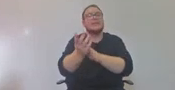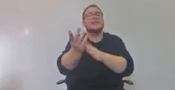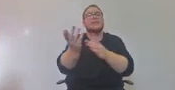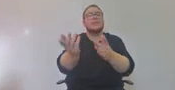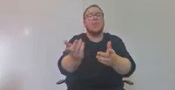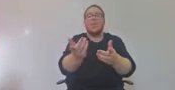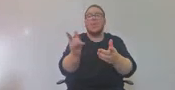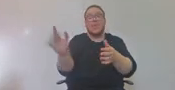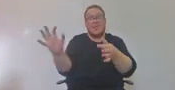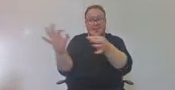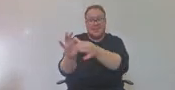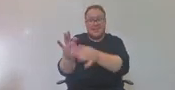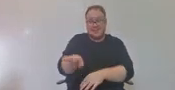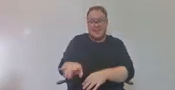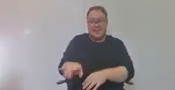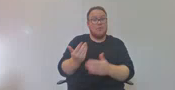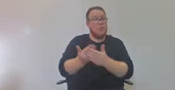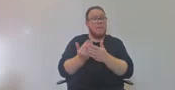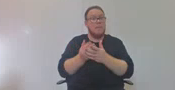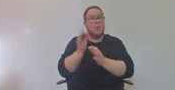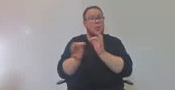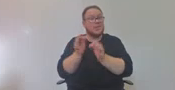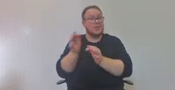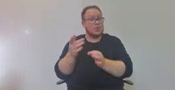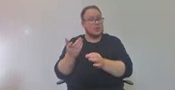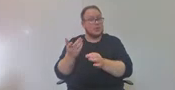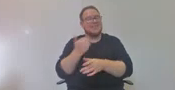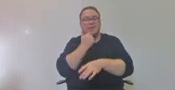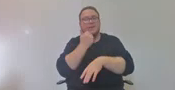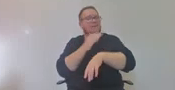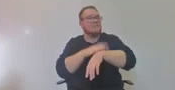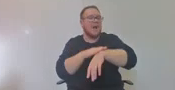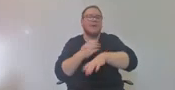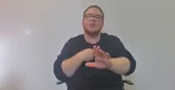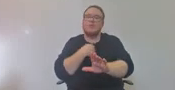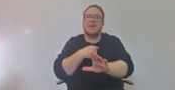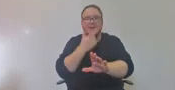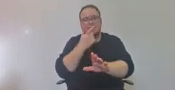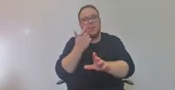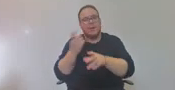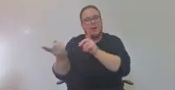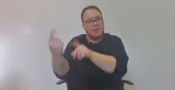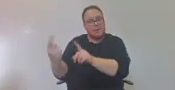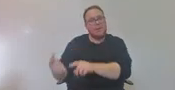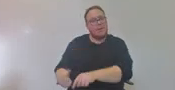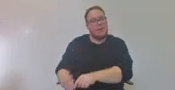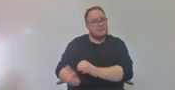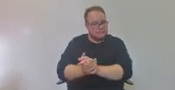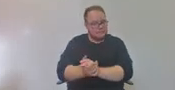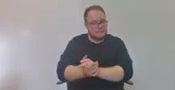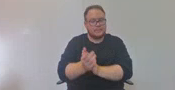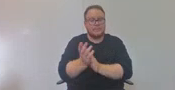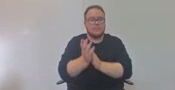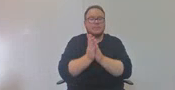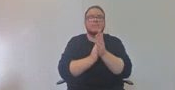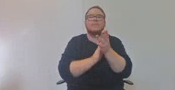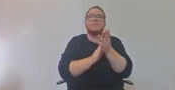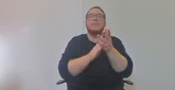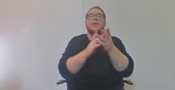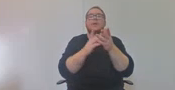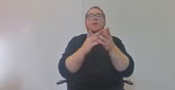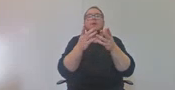further questions as well that we haven't had time to address today. So I'd like